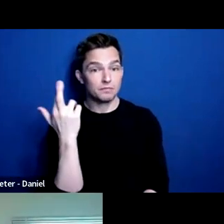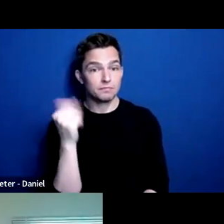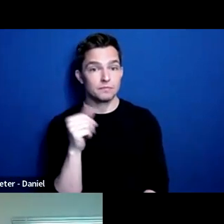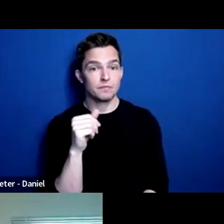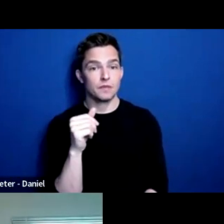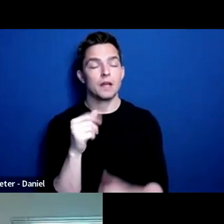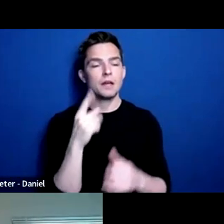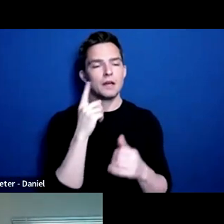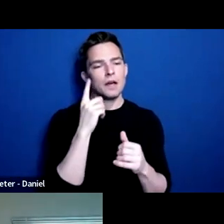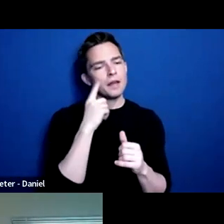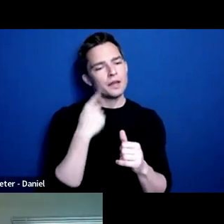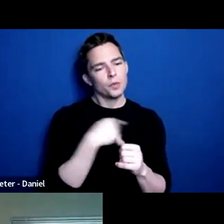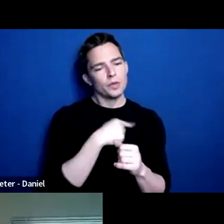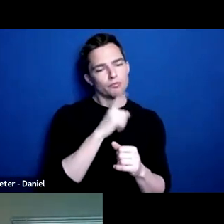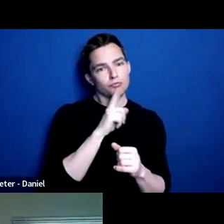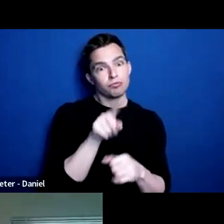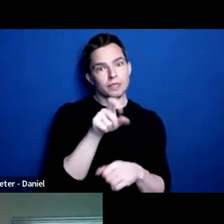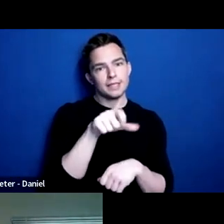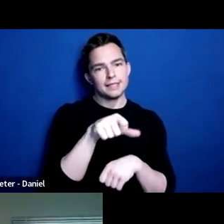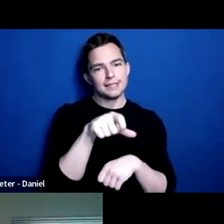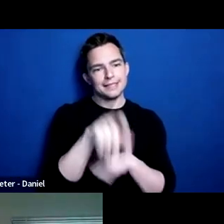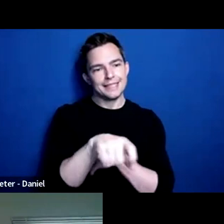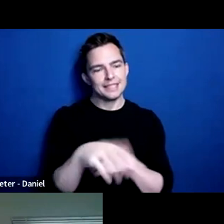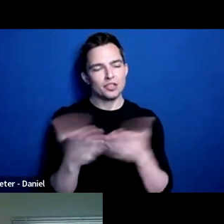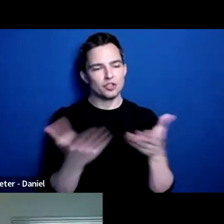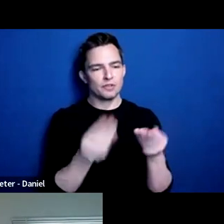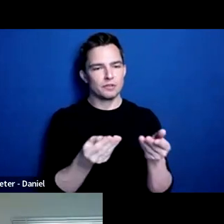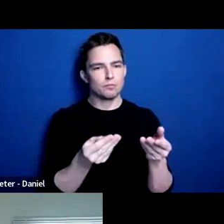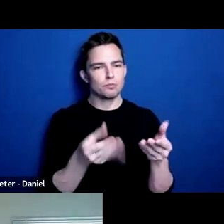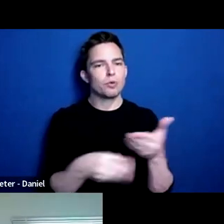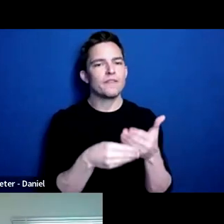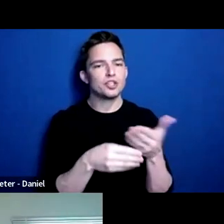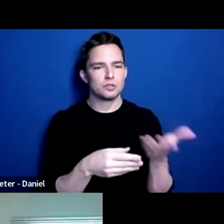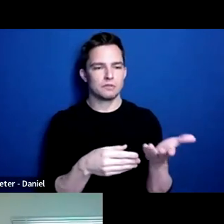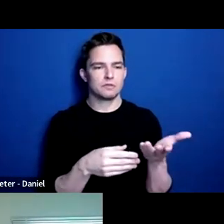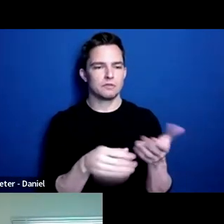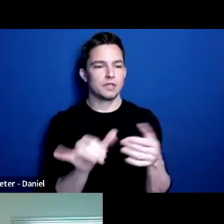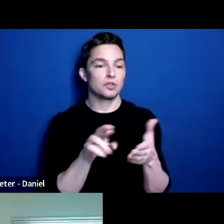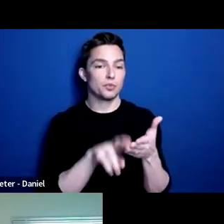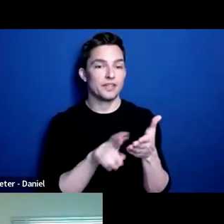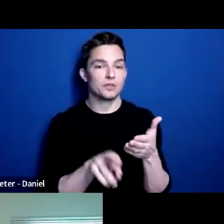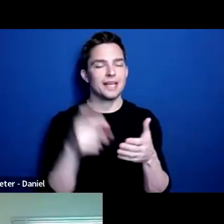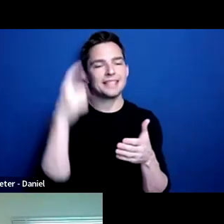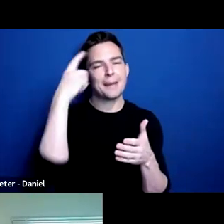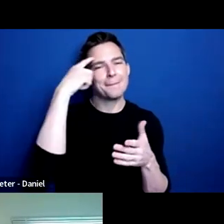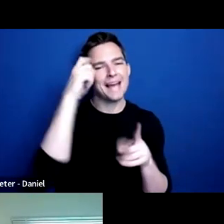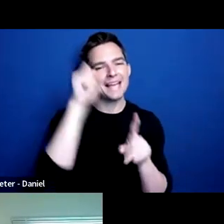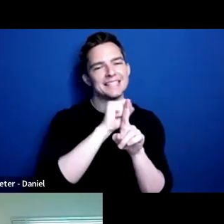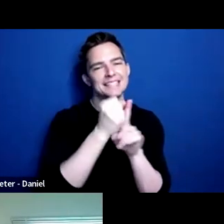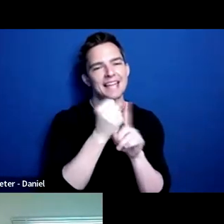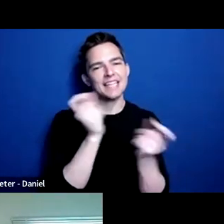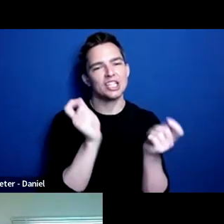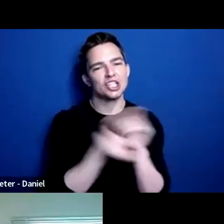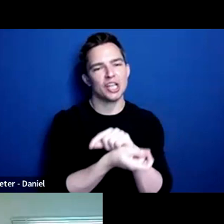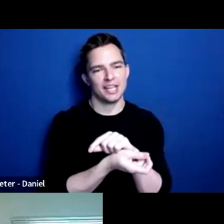I think what we really need in service provision in particular, as well as research, is a mindset change. And it